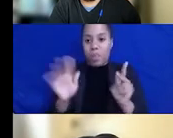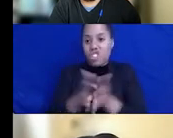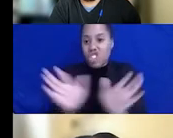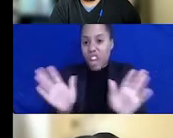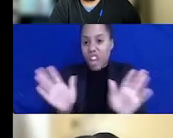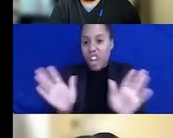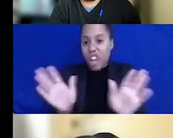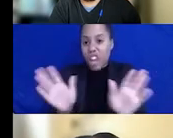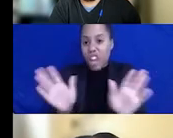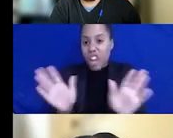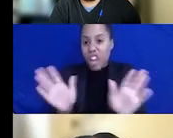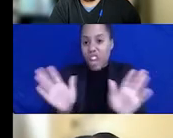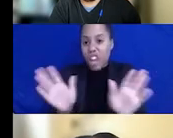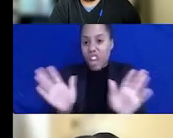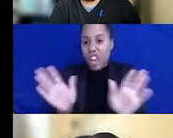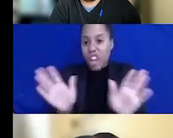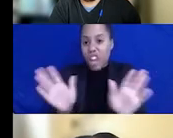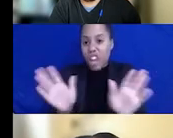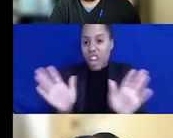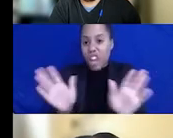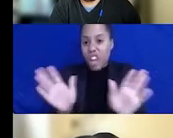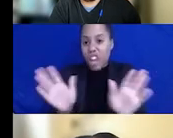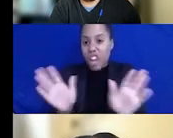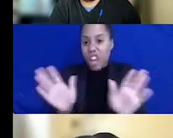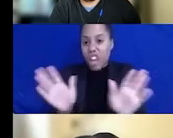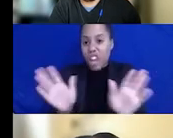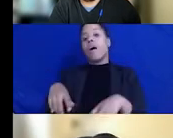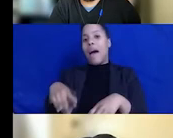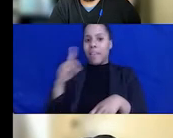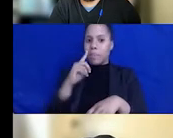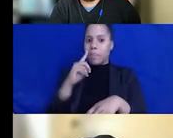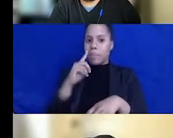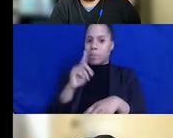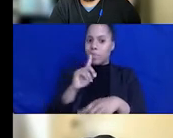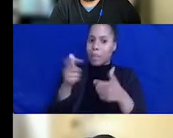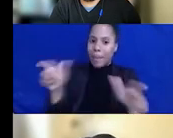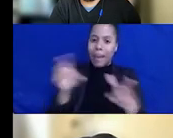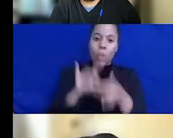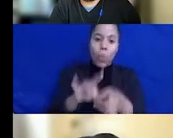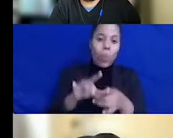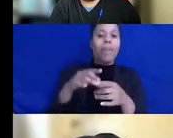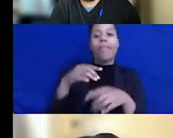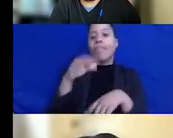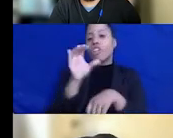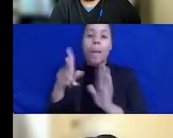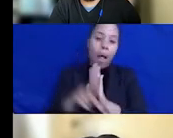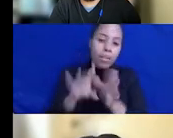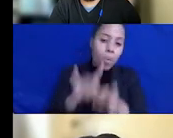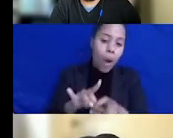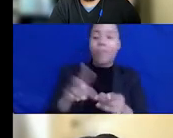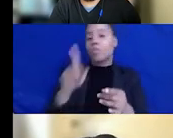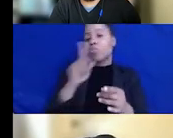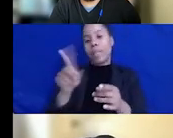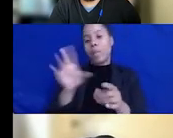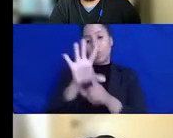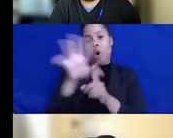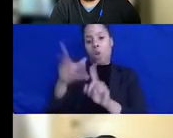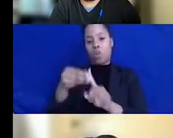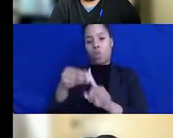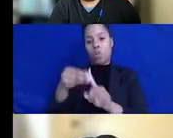Church Committee policy-wise. But I think as much as anything, it was just a cultural moment where people were